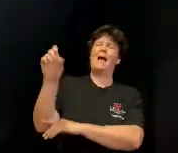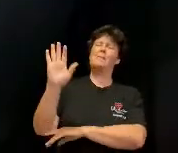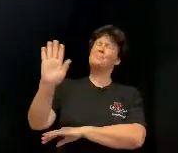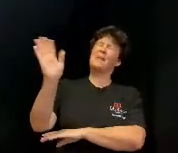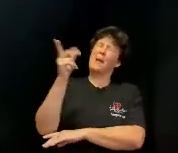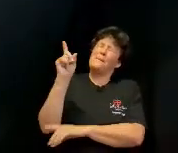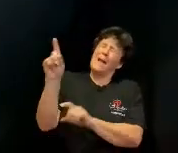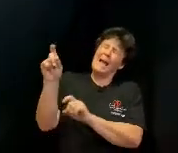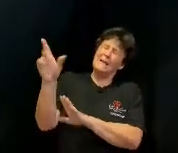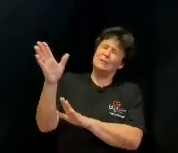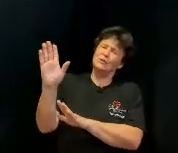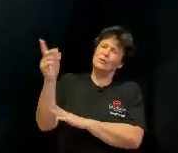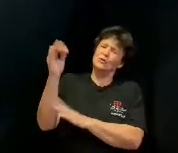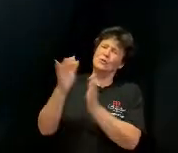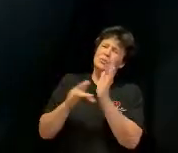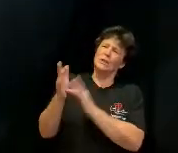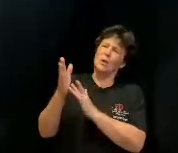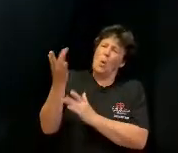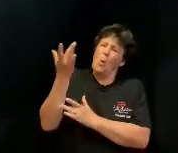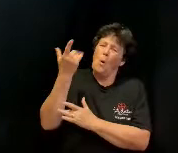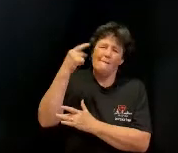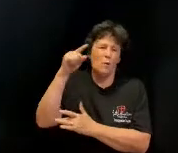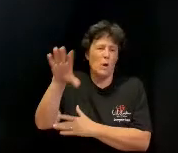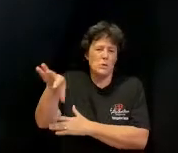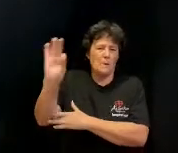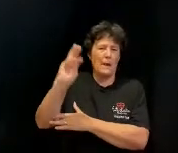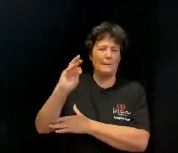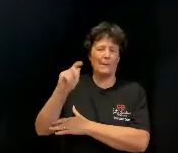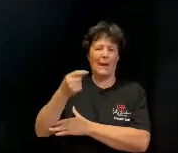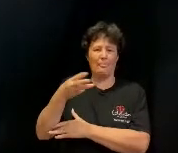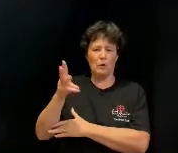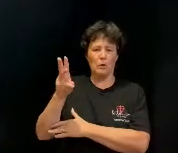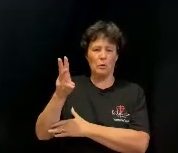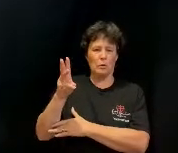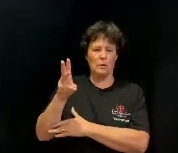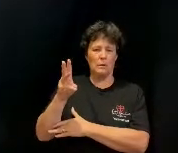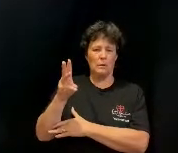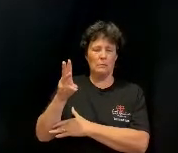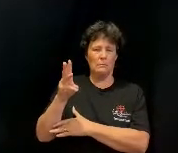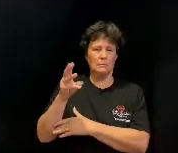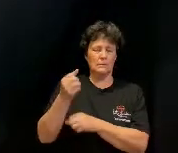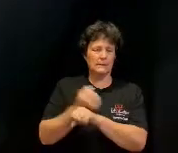that conversation again. Why'd you do that? The sandpaper people.